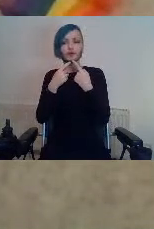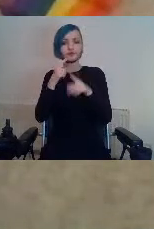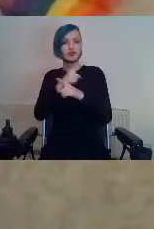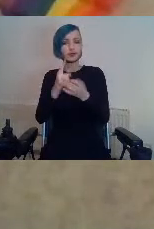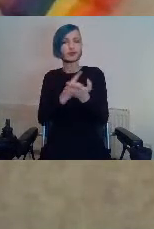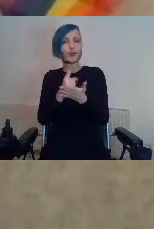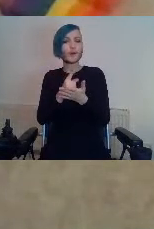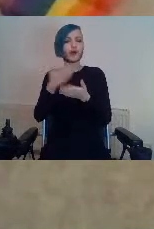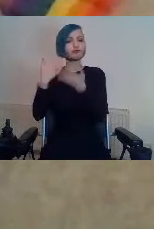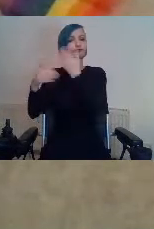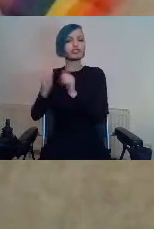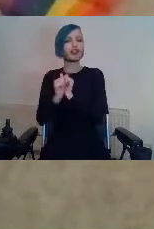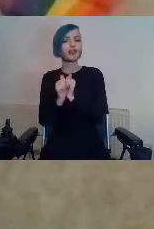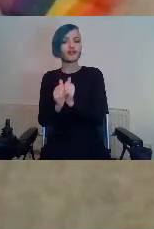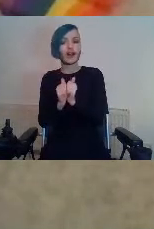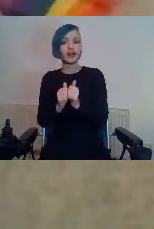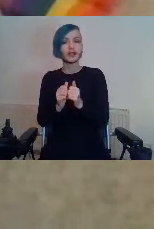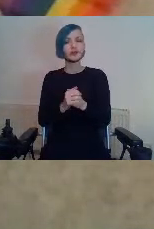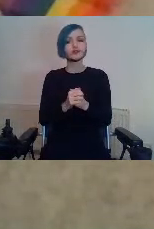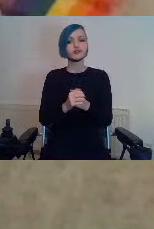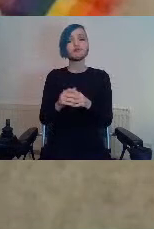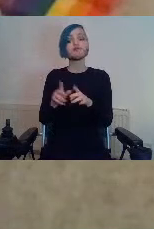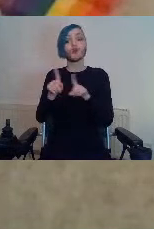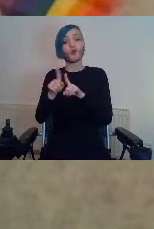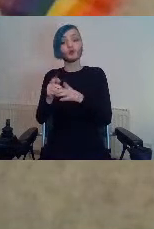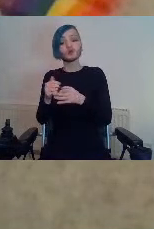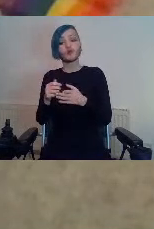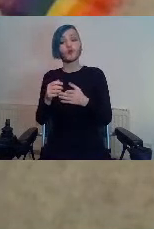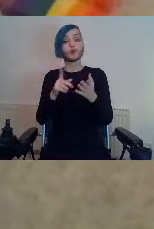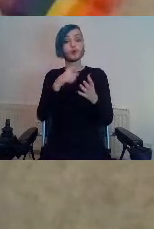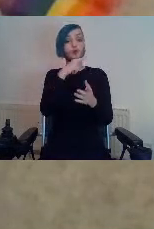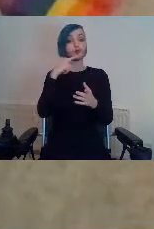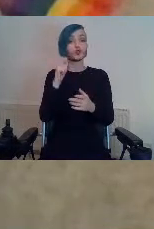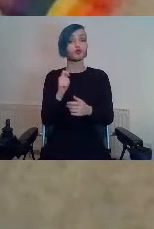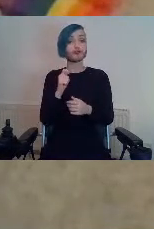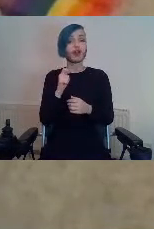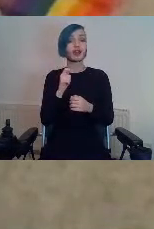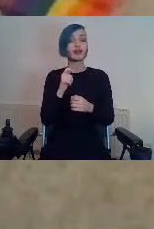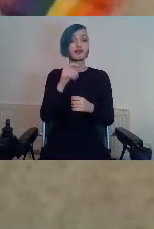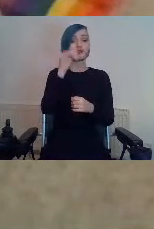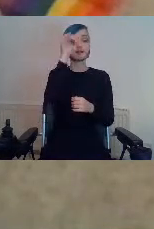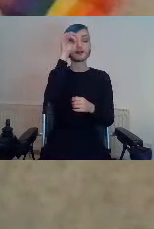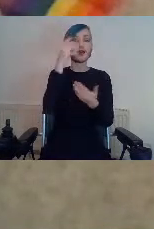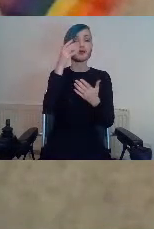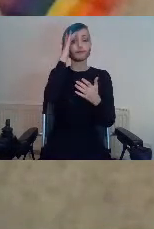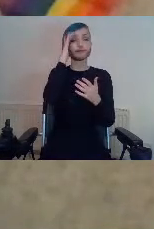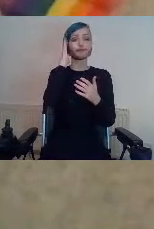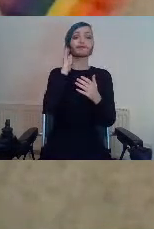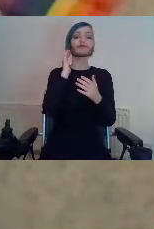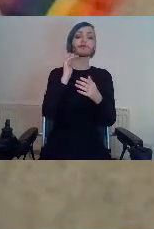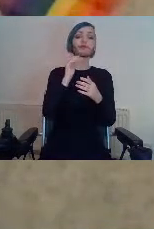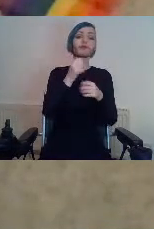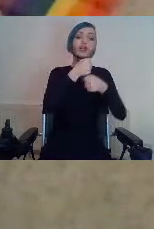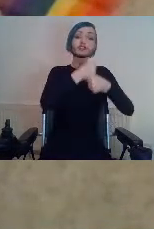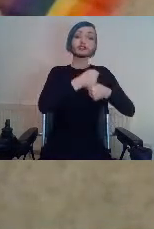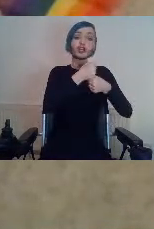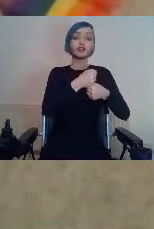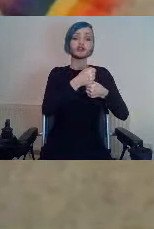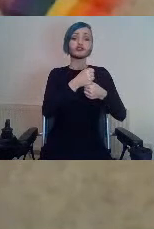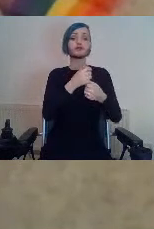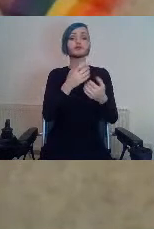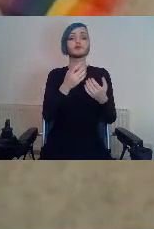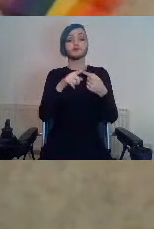representatives of Orthodox Church in Ukraine, conservative and pro-Russian politicians, and far